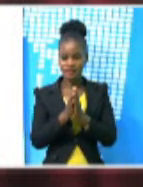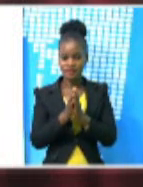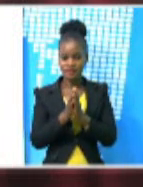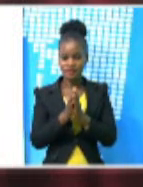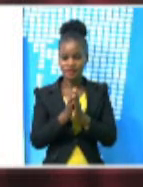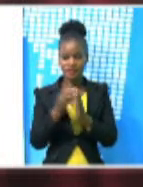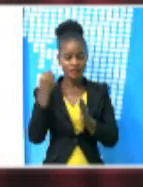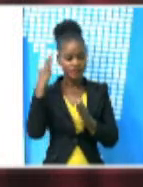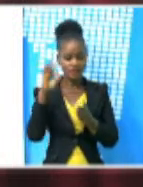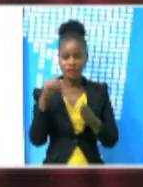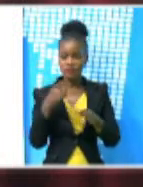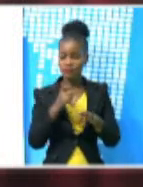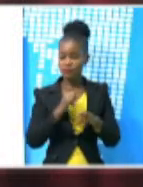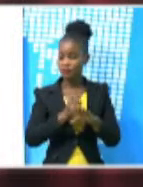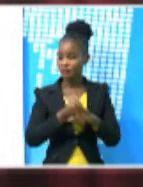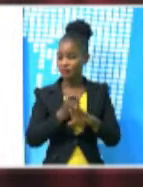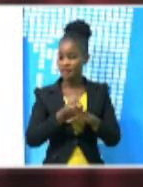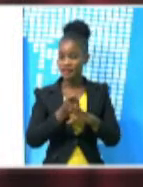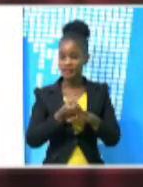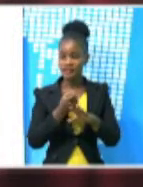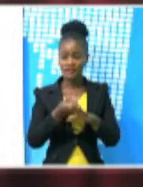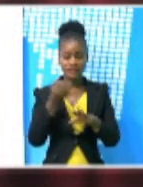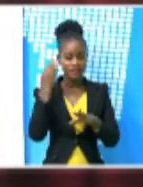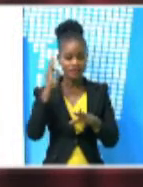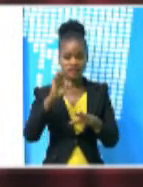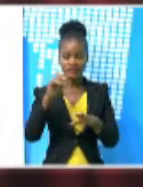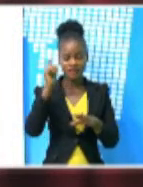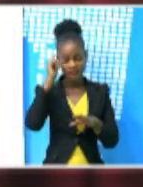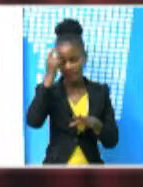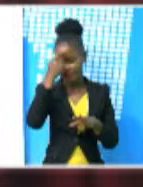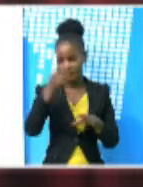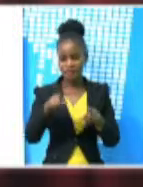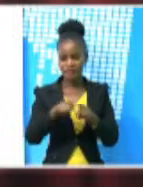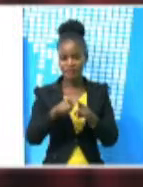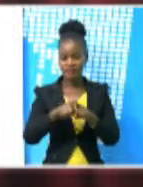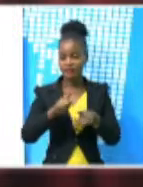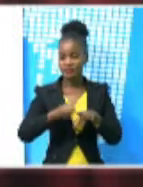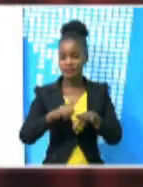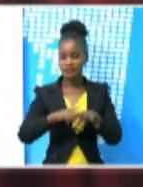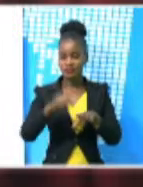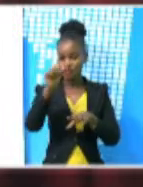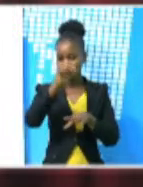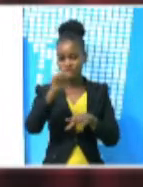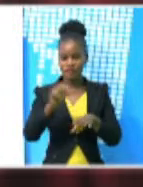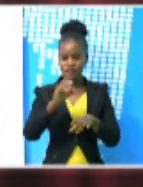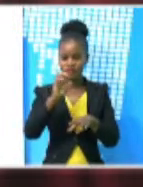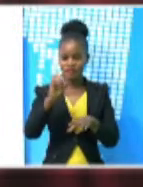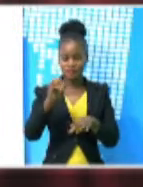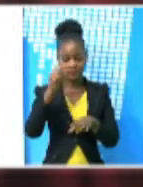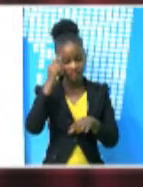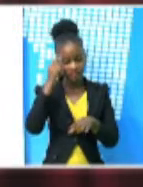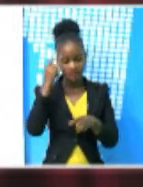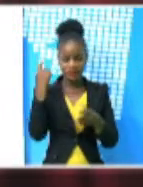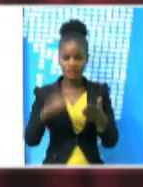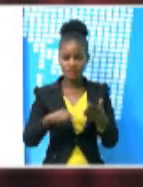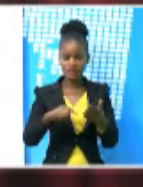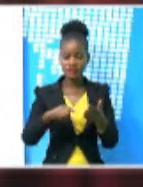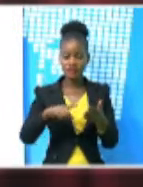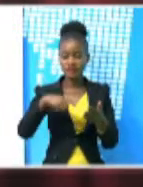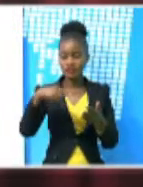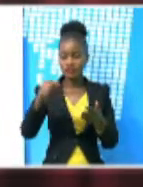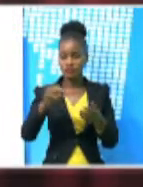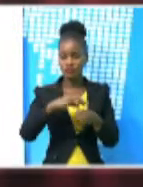It was difficult to form a common government at the same time. So, in what we call the Lagos Plane of